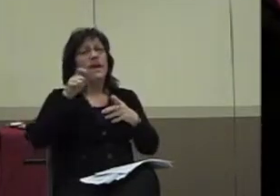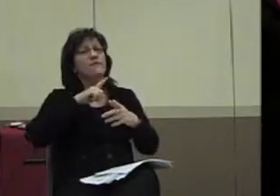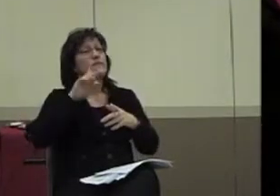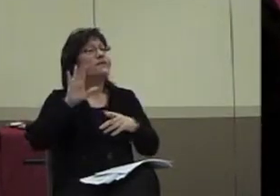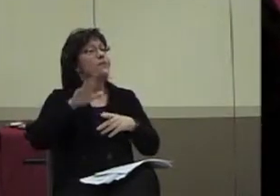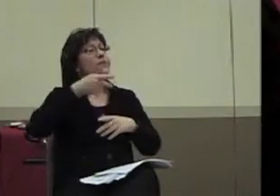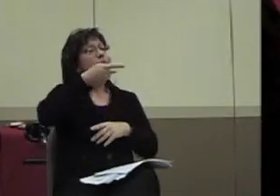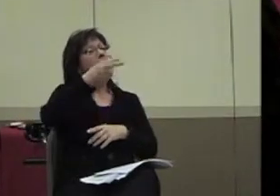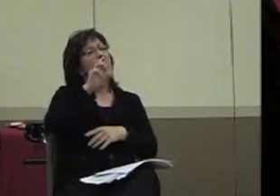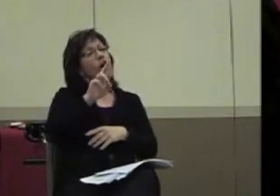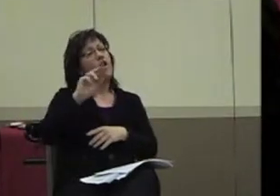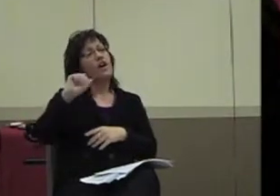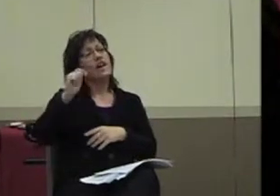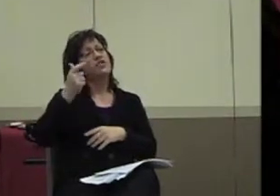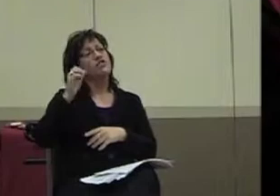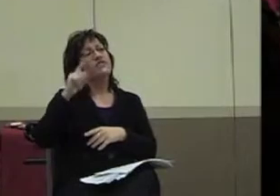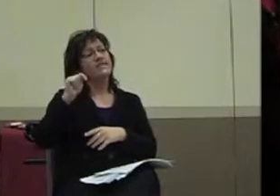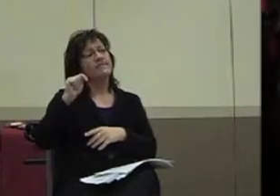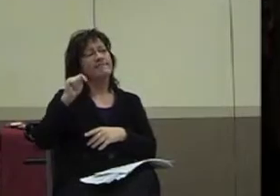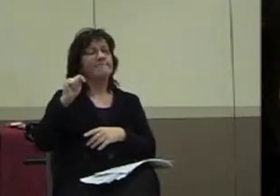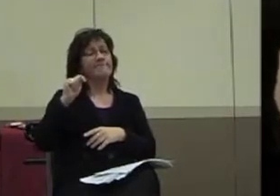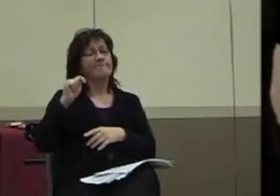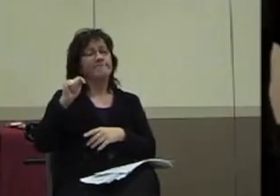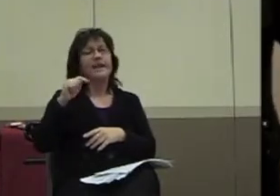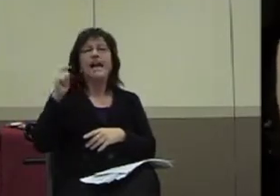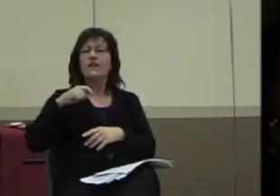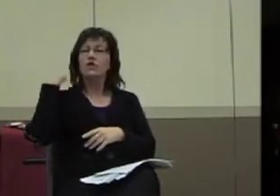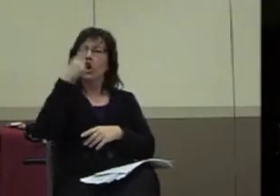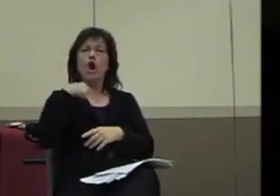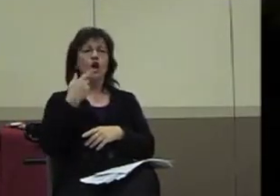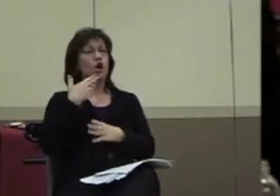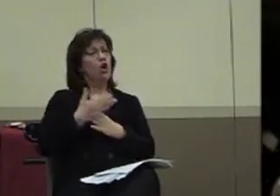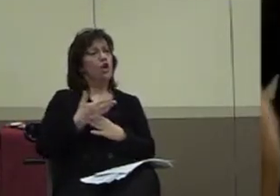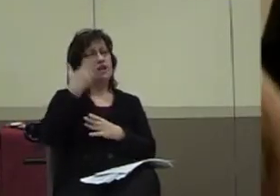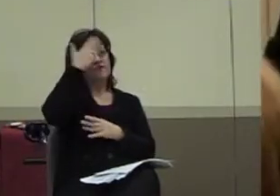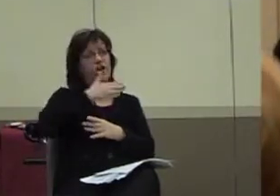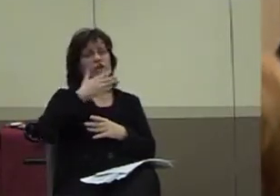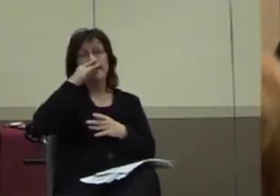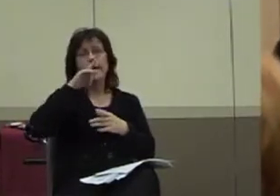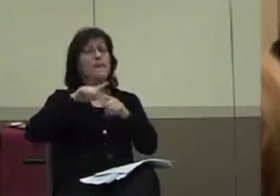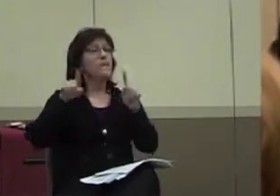I say. They need to look good in front of their friends, but we don't want to compliment them, because